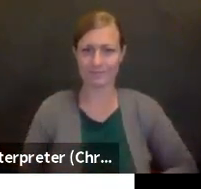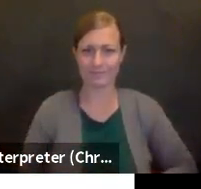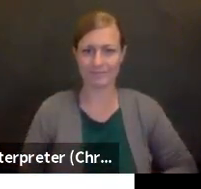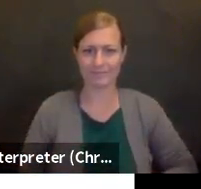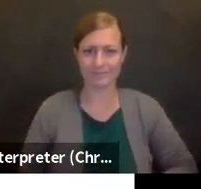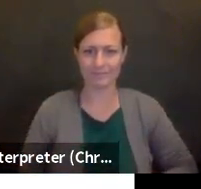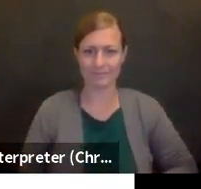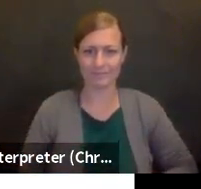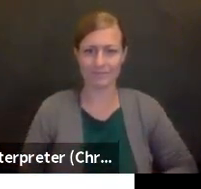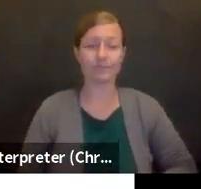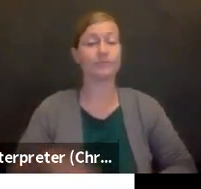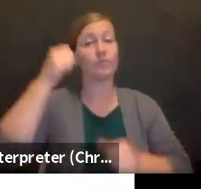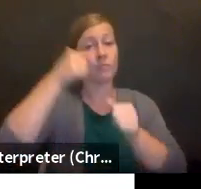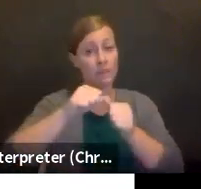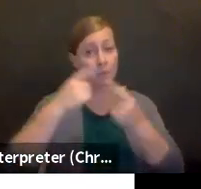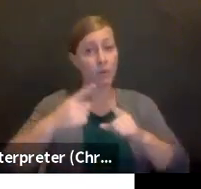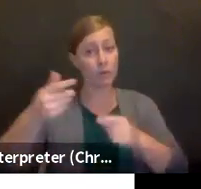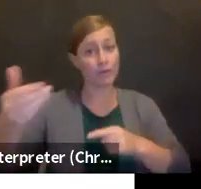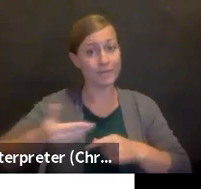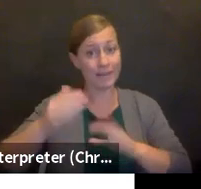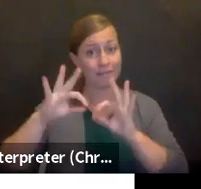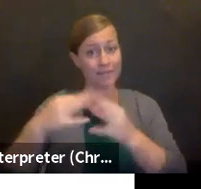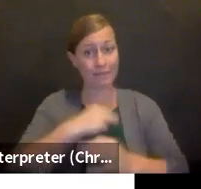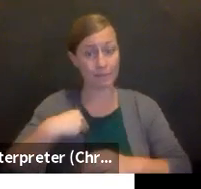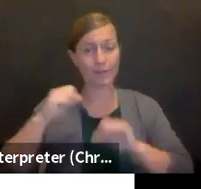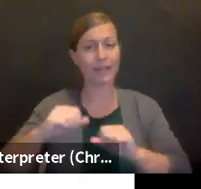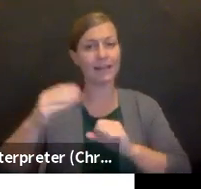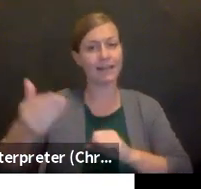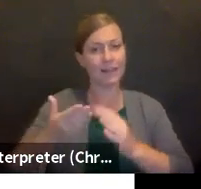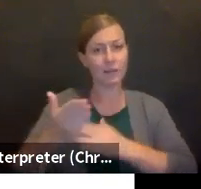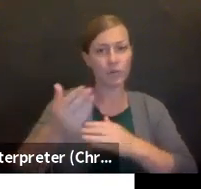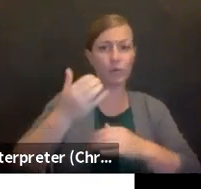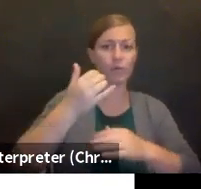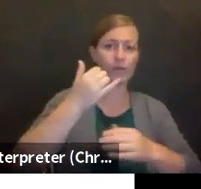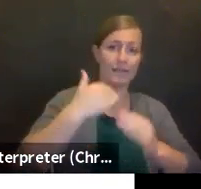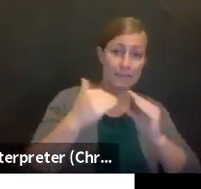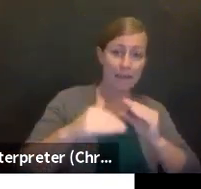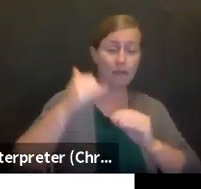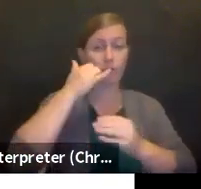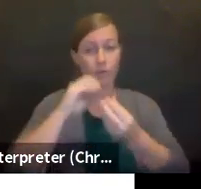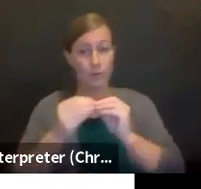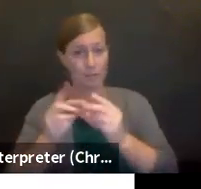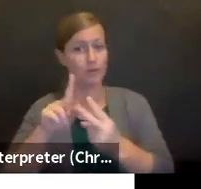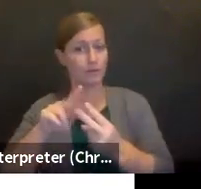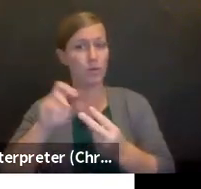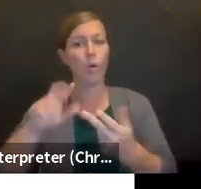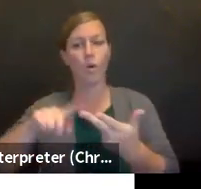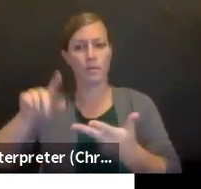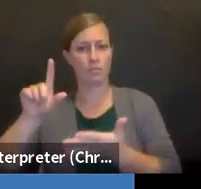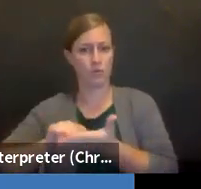Okay, don't forget when you're inviting family members, you can invite by email or mobile number or that print invite.